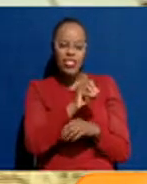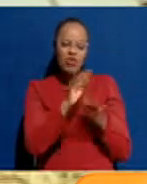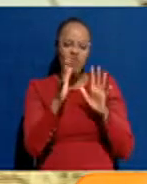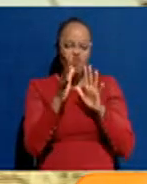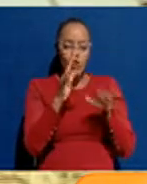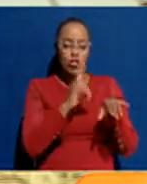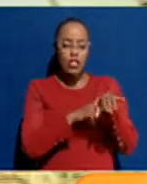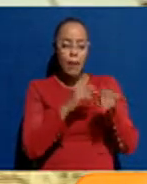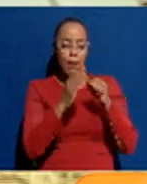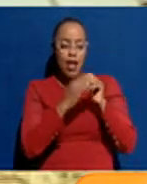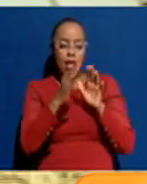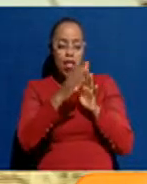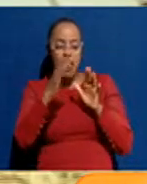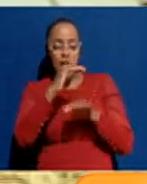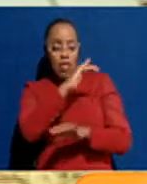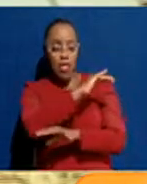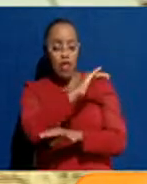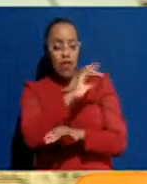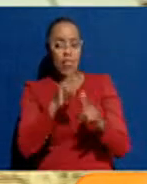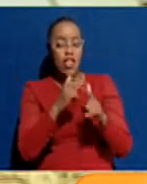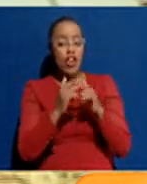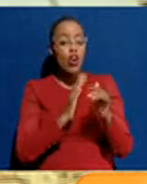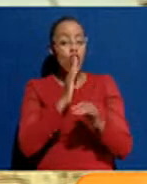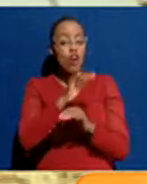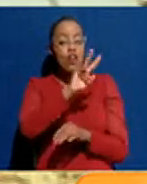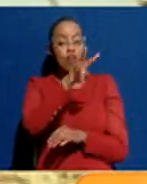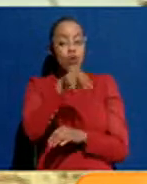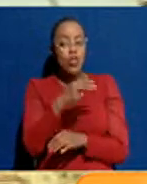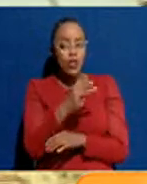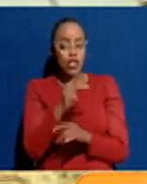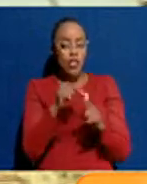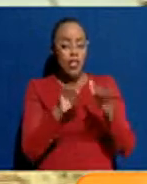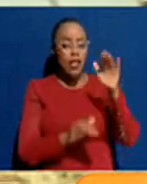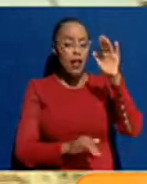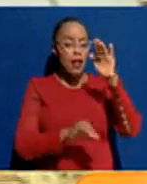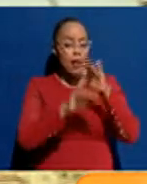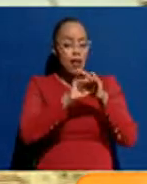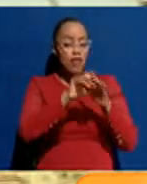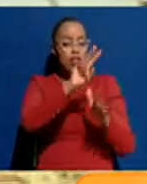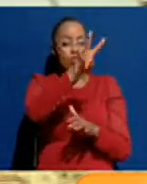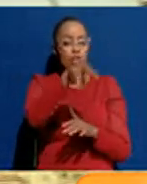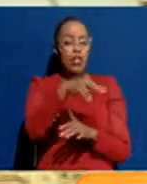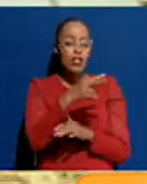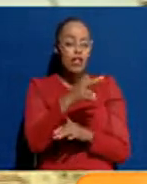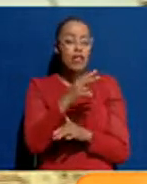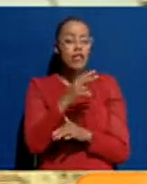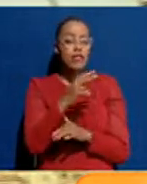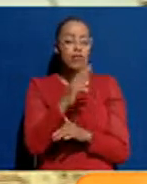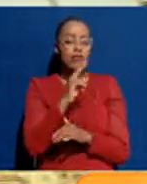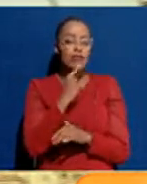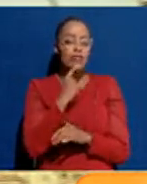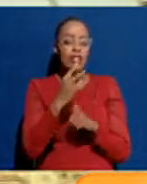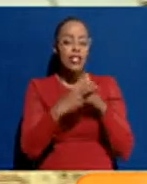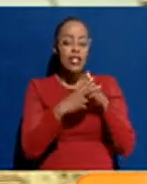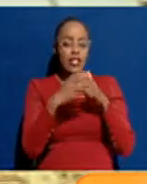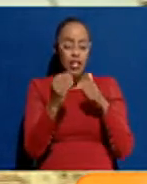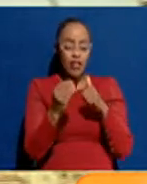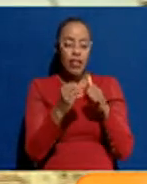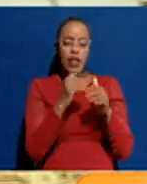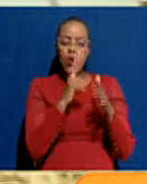have a demand of close to over 2,000. Actually, the maximum demand in the country is 2,170. Now, what does happen is